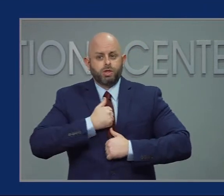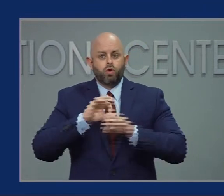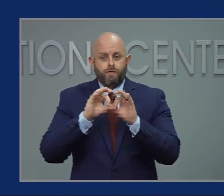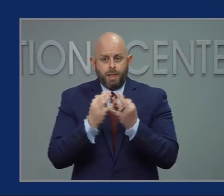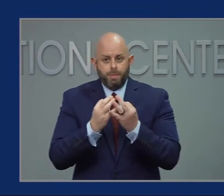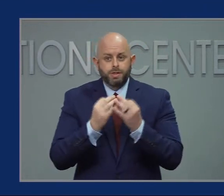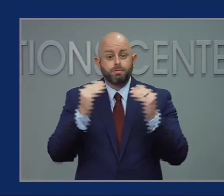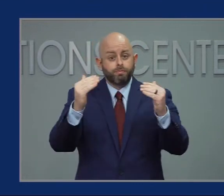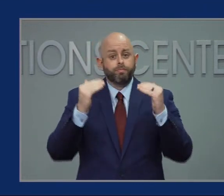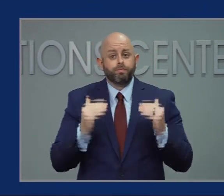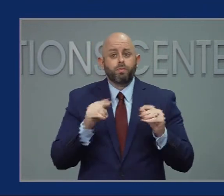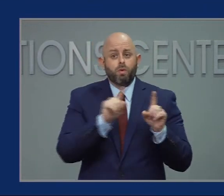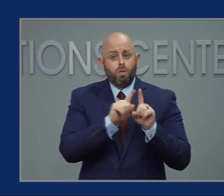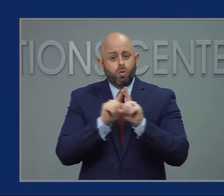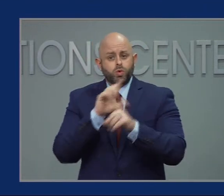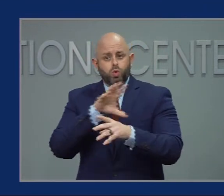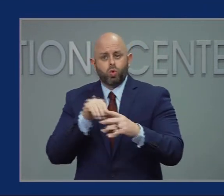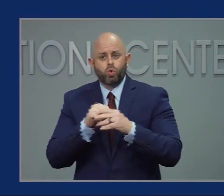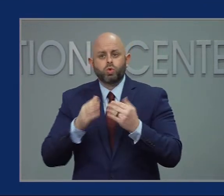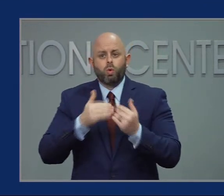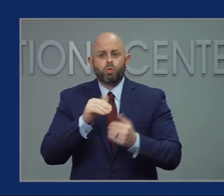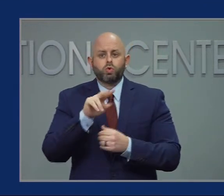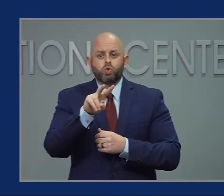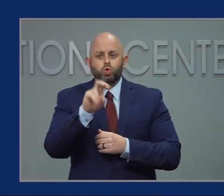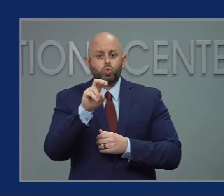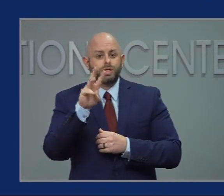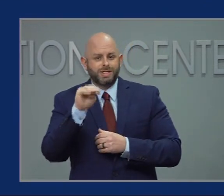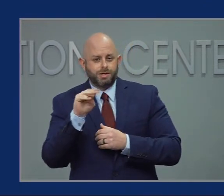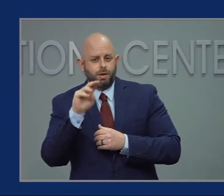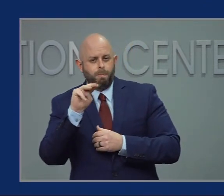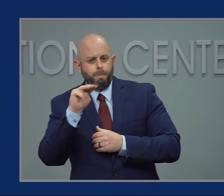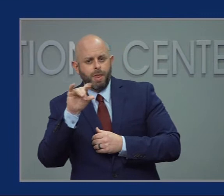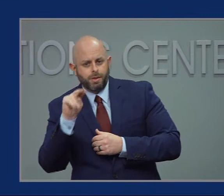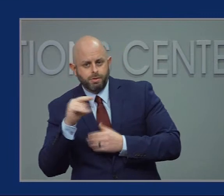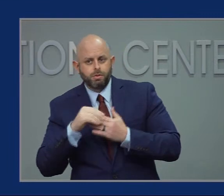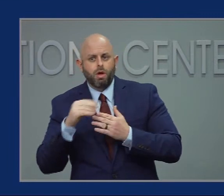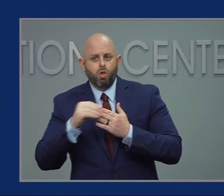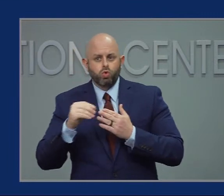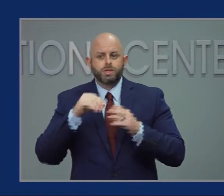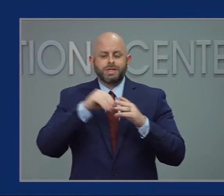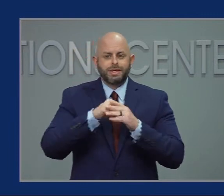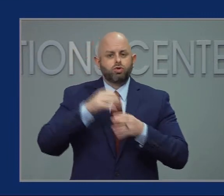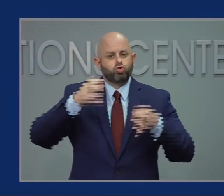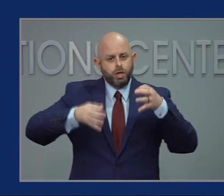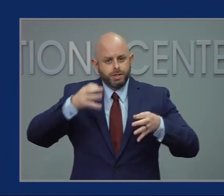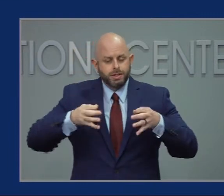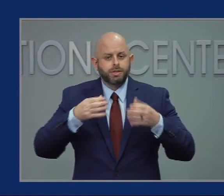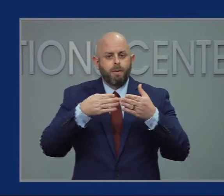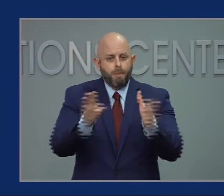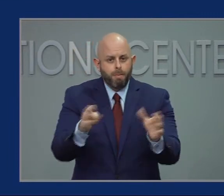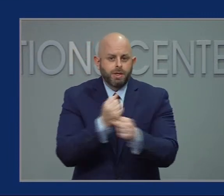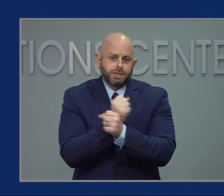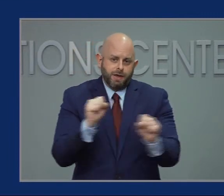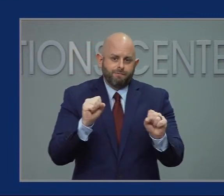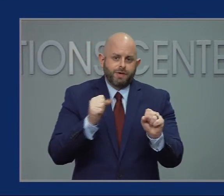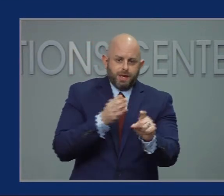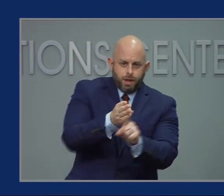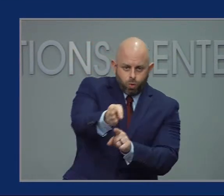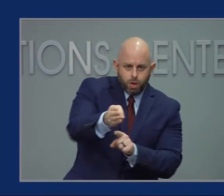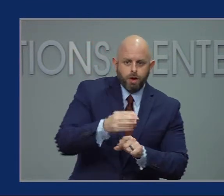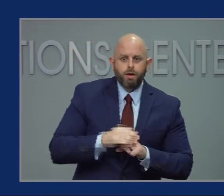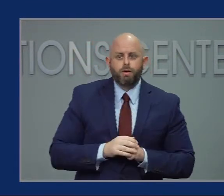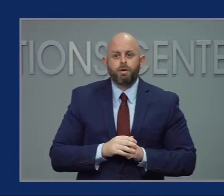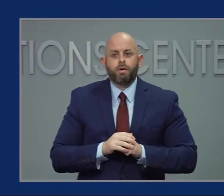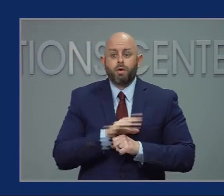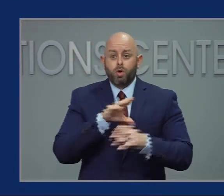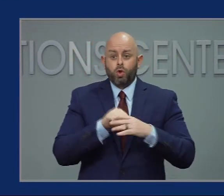It also includes almost $260 million in the justice and public safety area. This